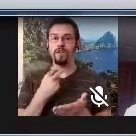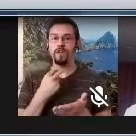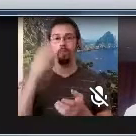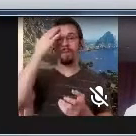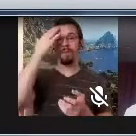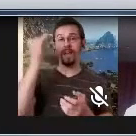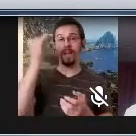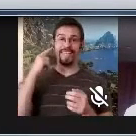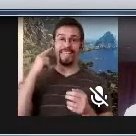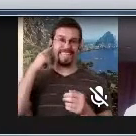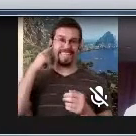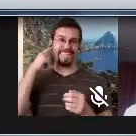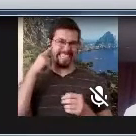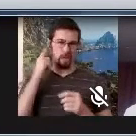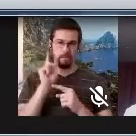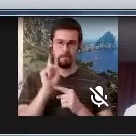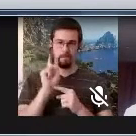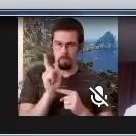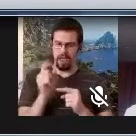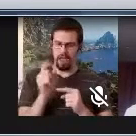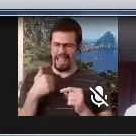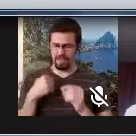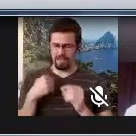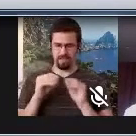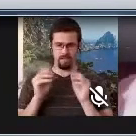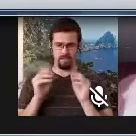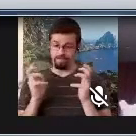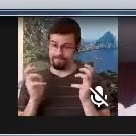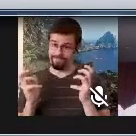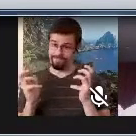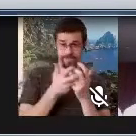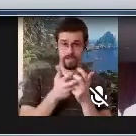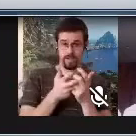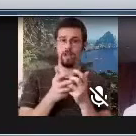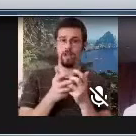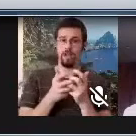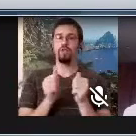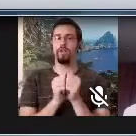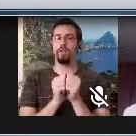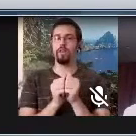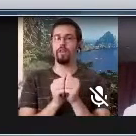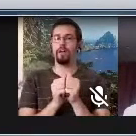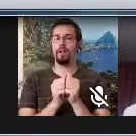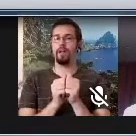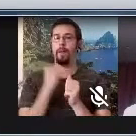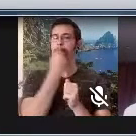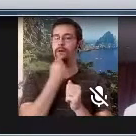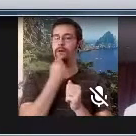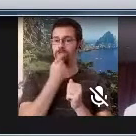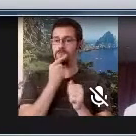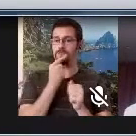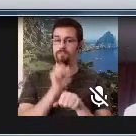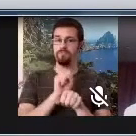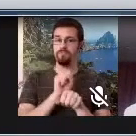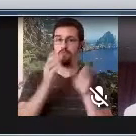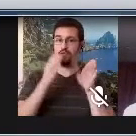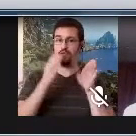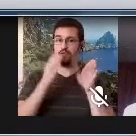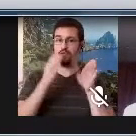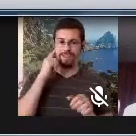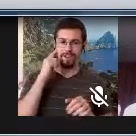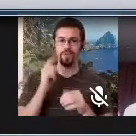sound matched the movement of a person's mouth. So